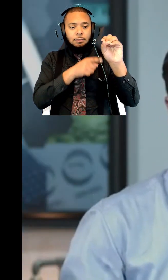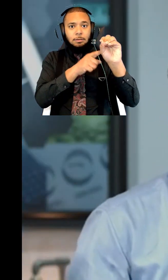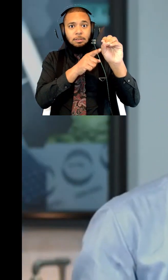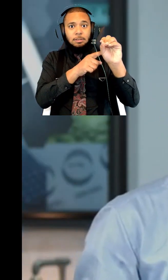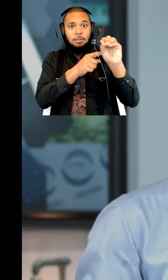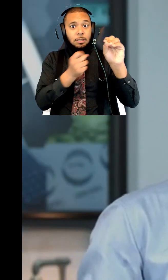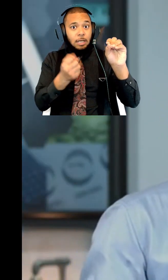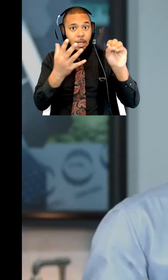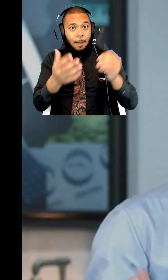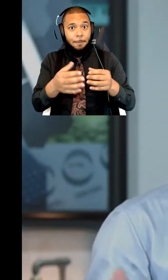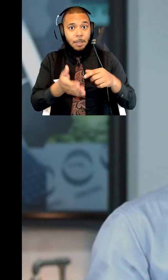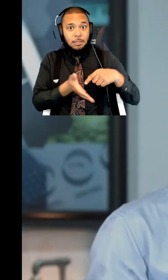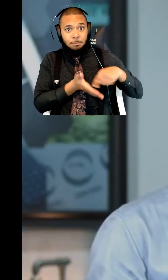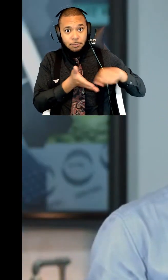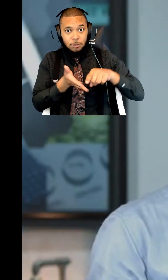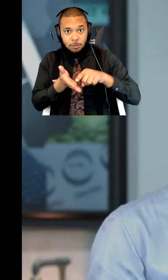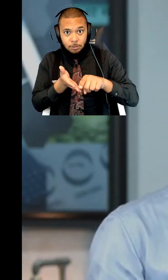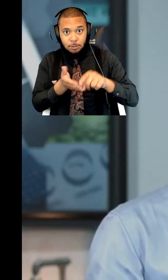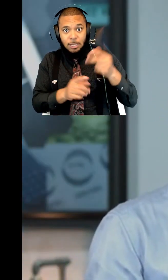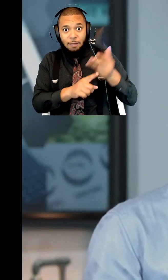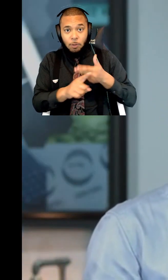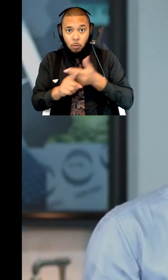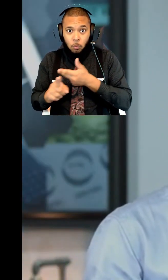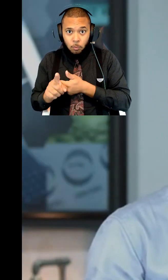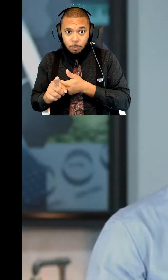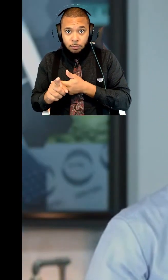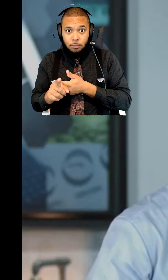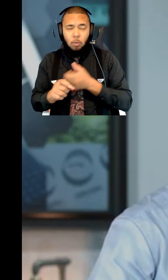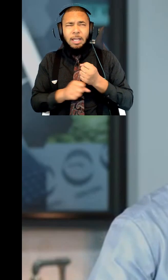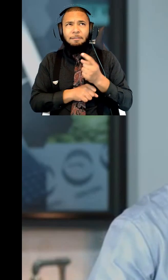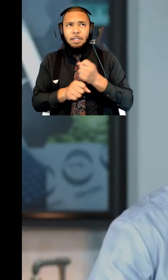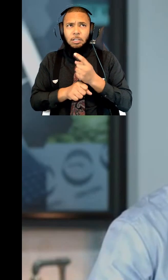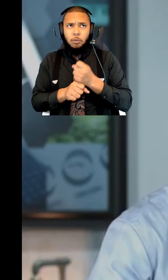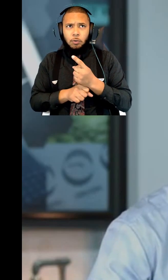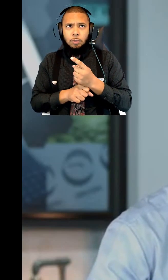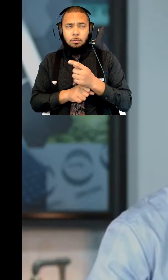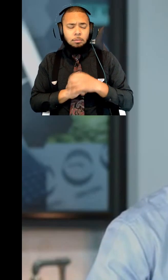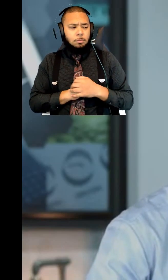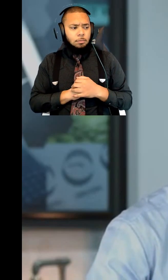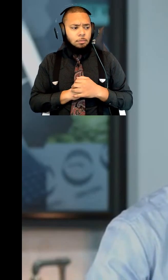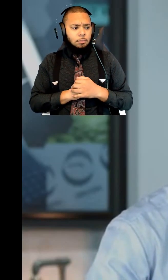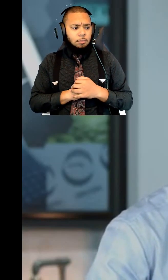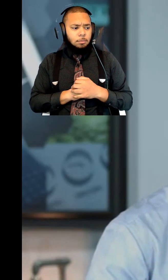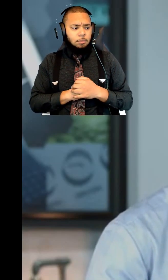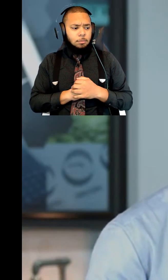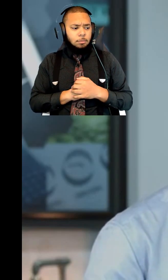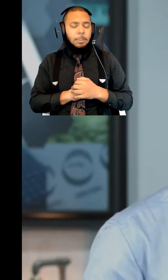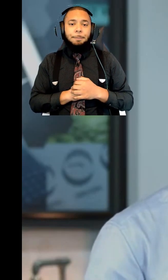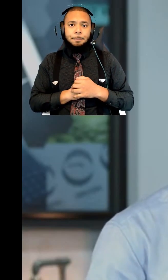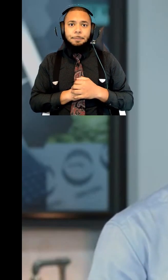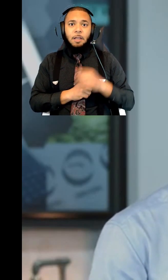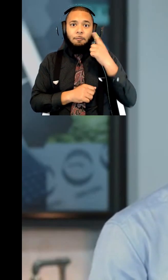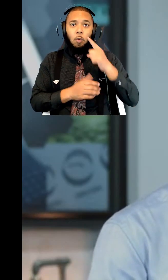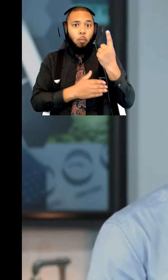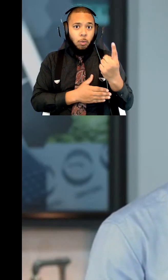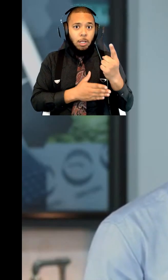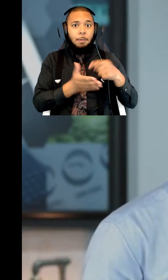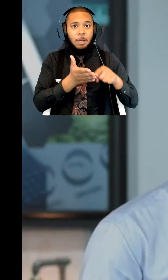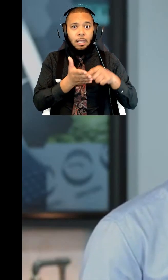Okay, so thinking about this, we're like, oh, we have decimals mixed with